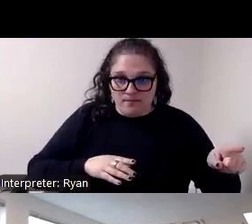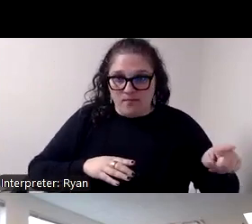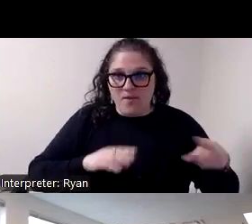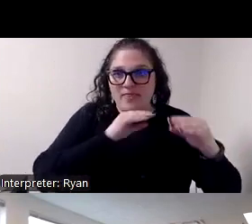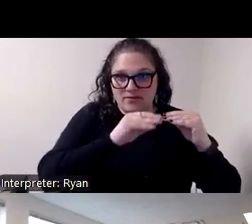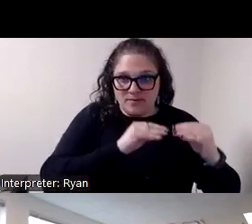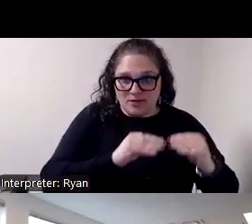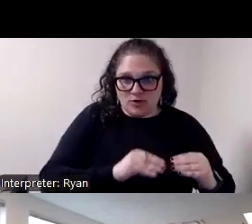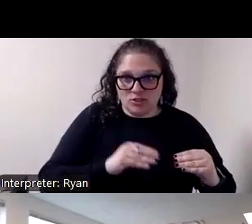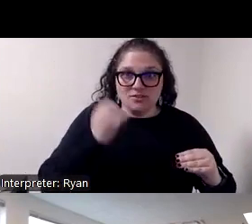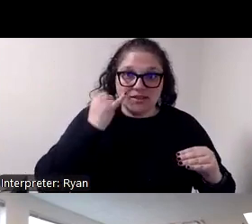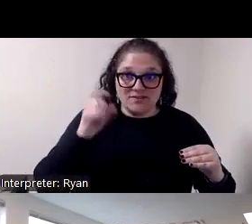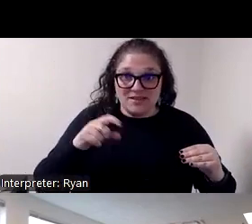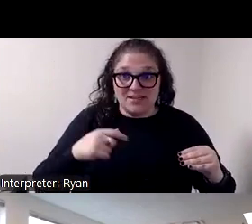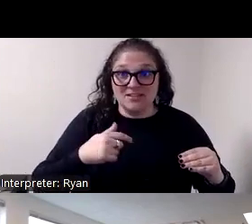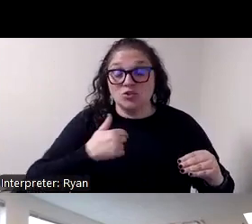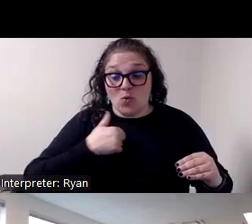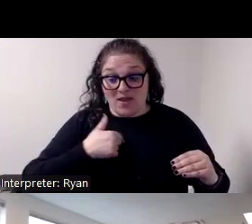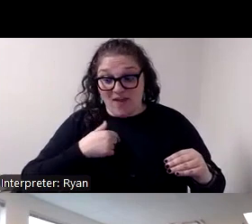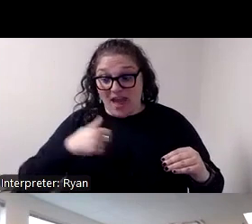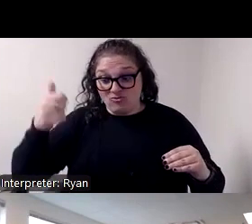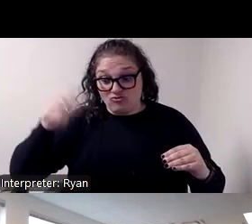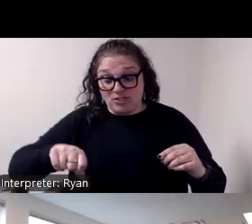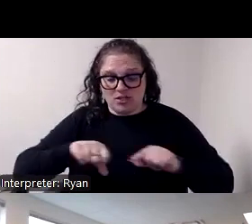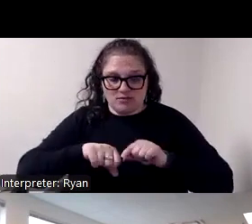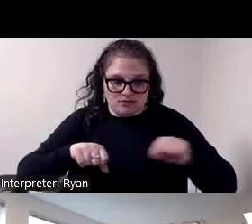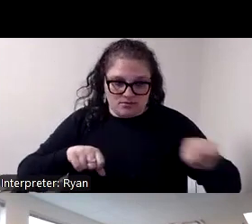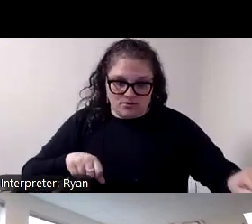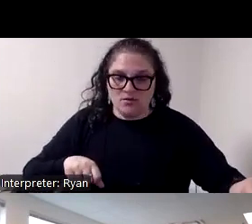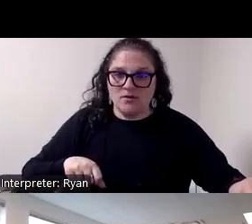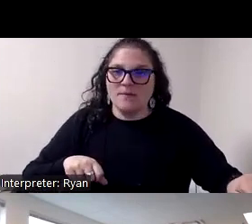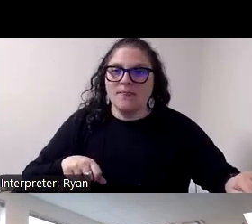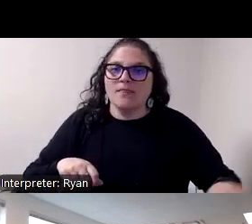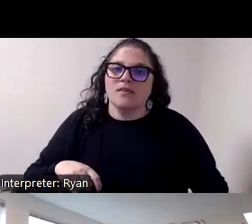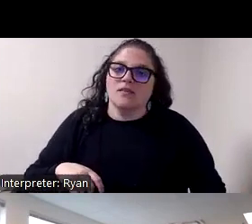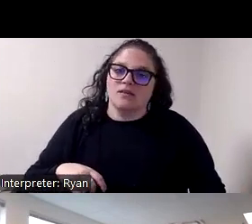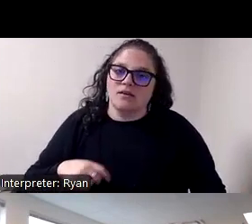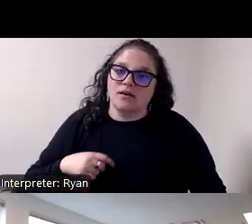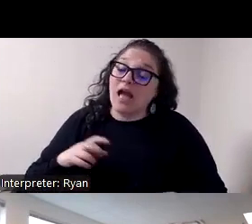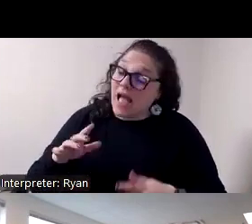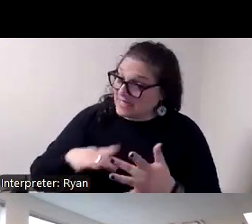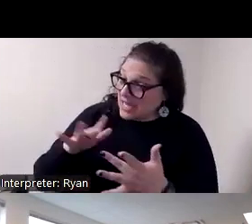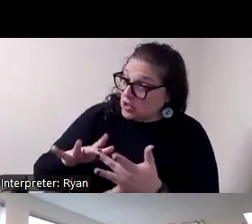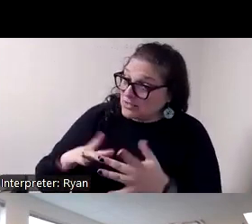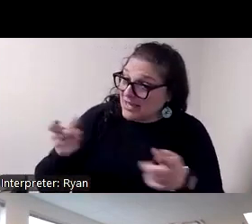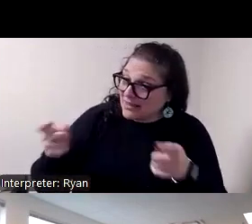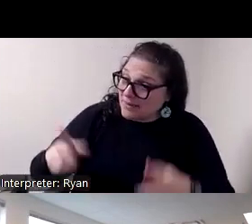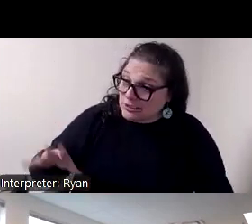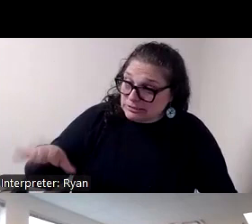that are necessary. So if I end up doing that, then, you know, we can work that out. I can reach out to the manager and say, hey,